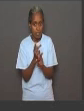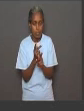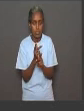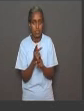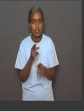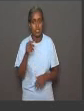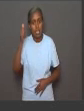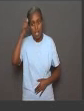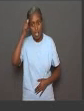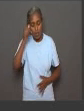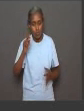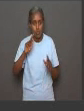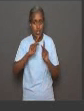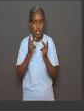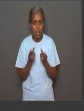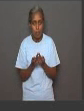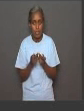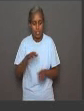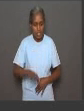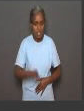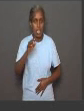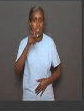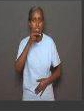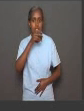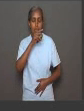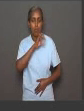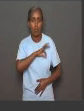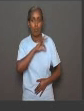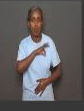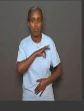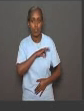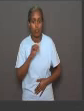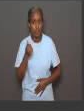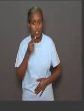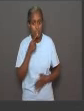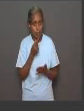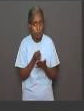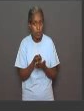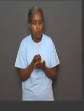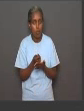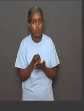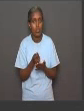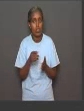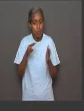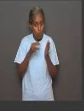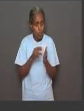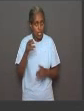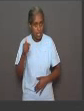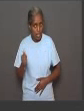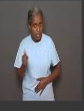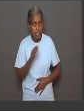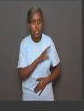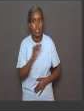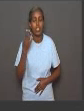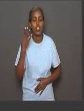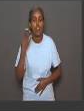company will realize a profit of 10 Birr on model